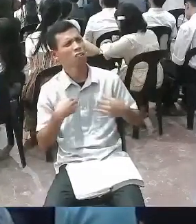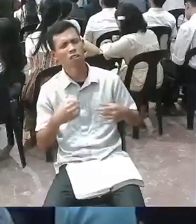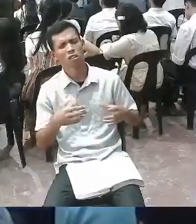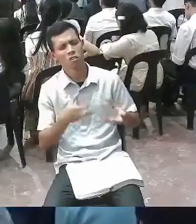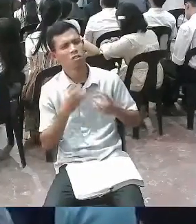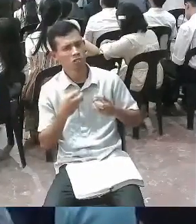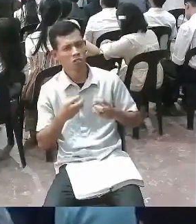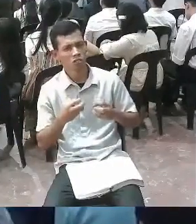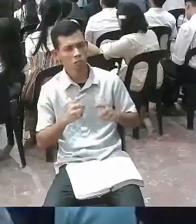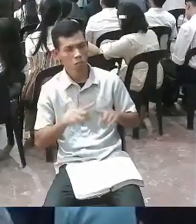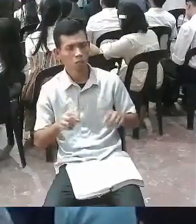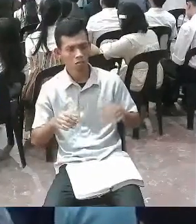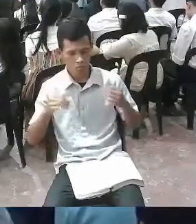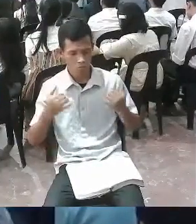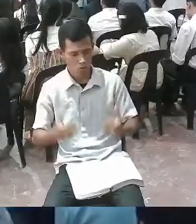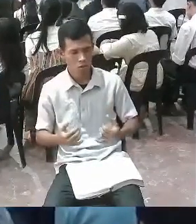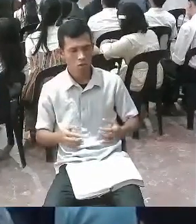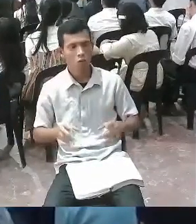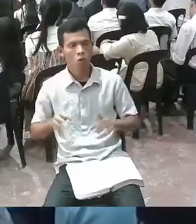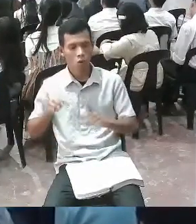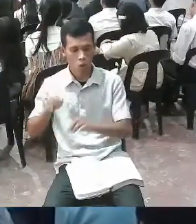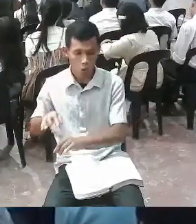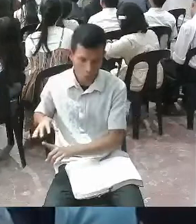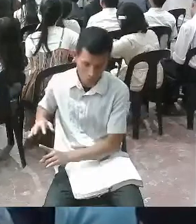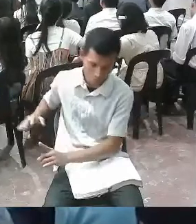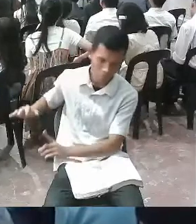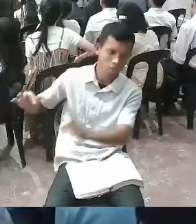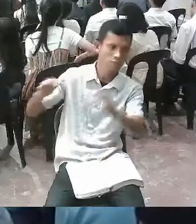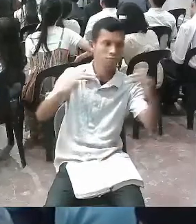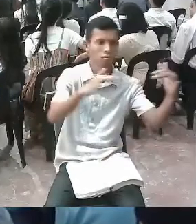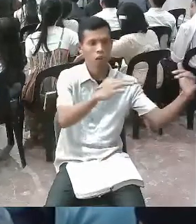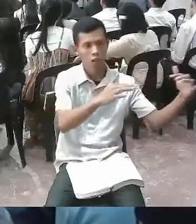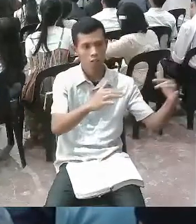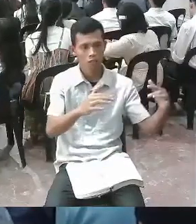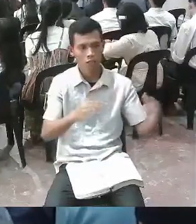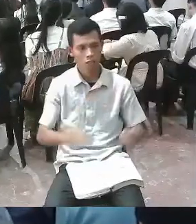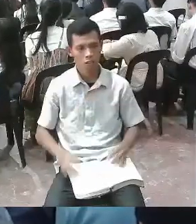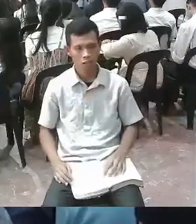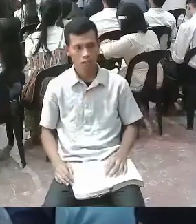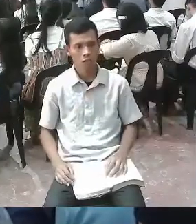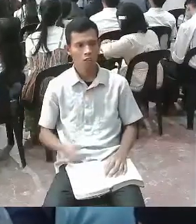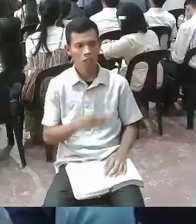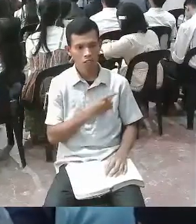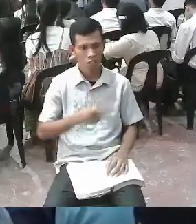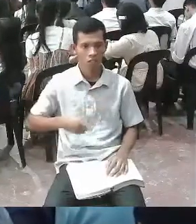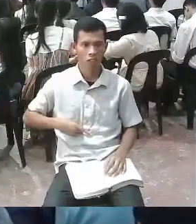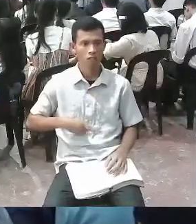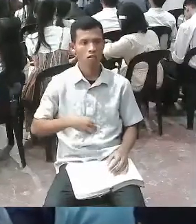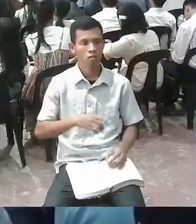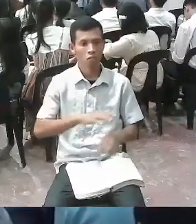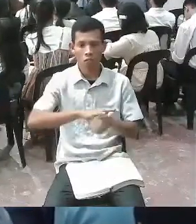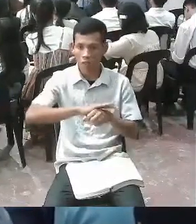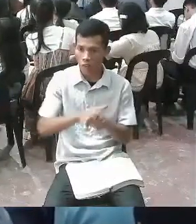back to battle. So here David commits adultery as a child born out